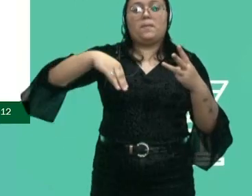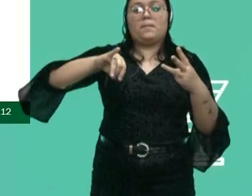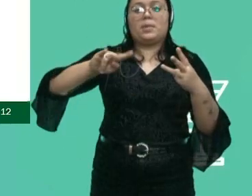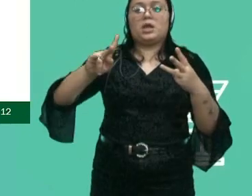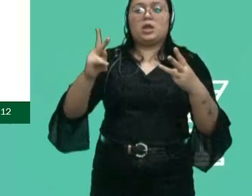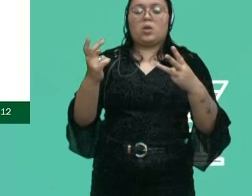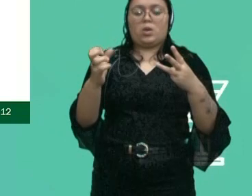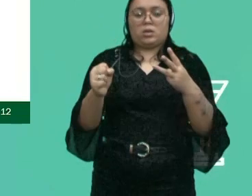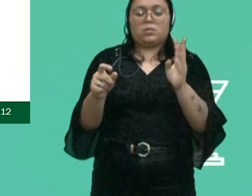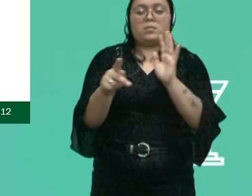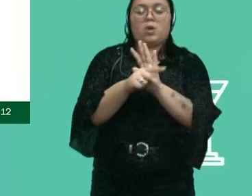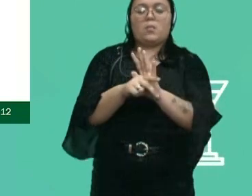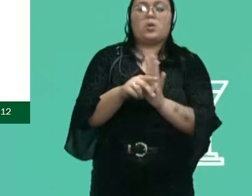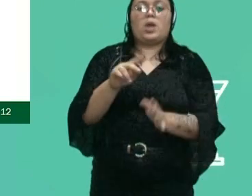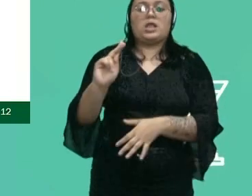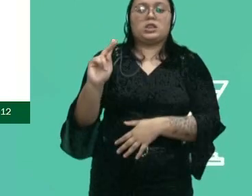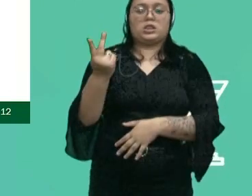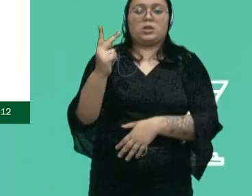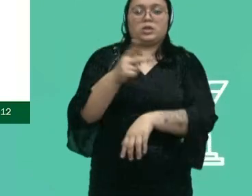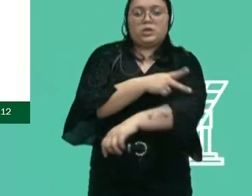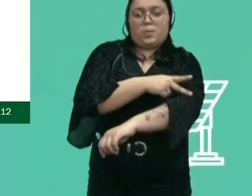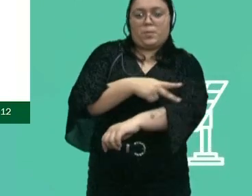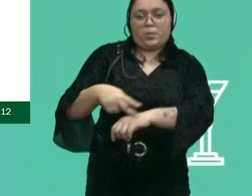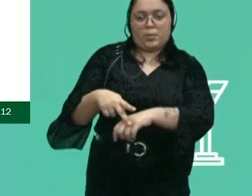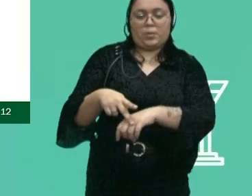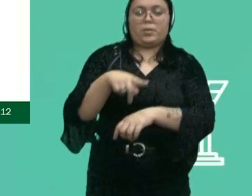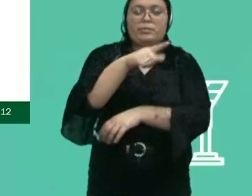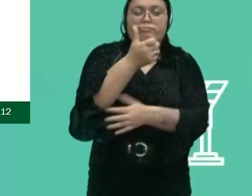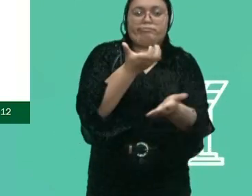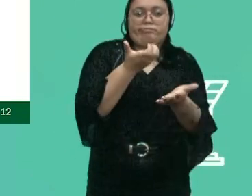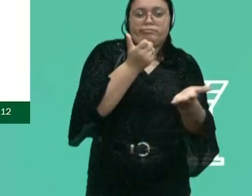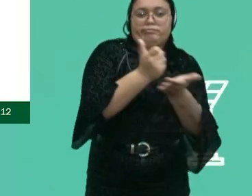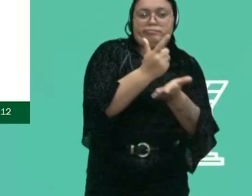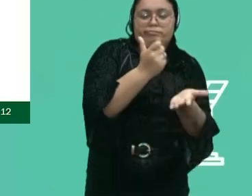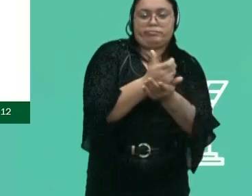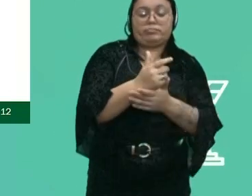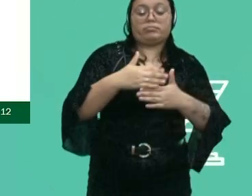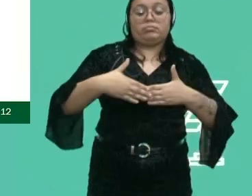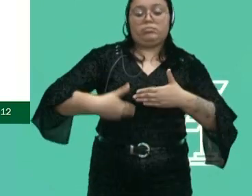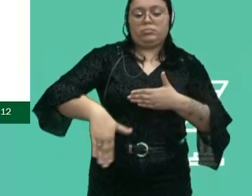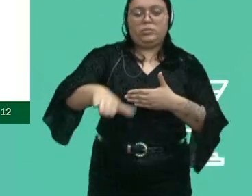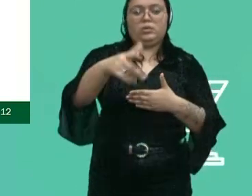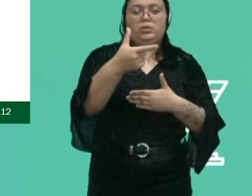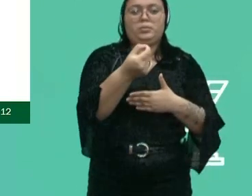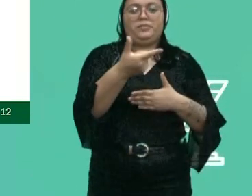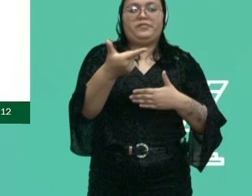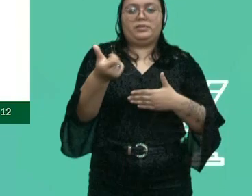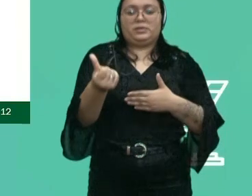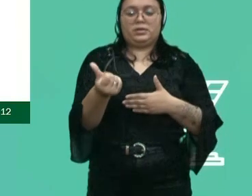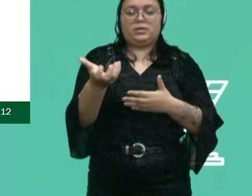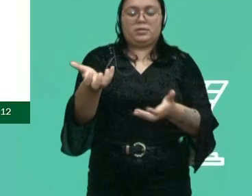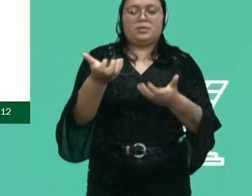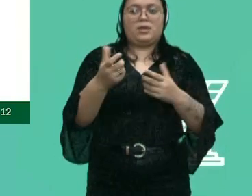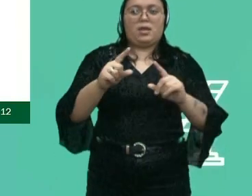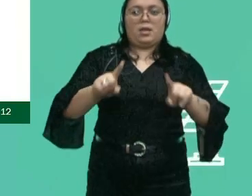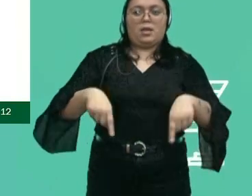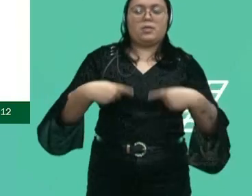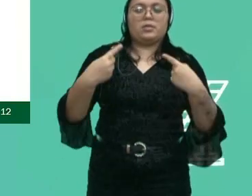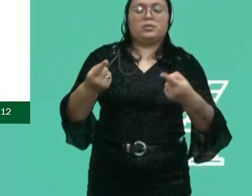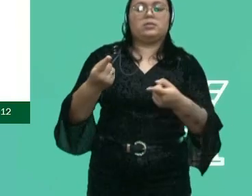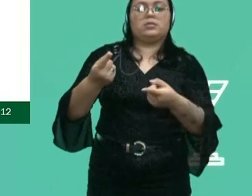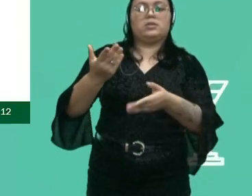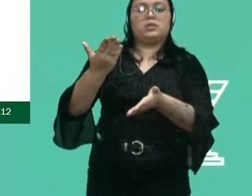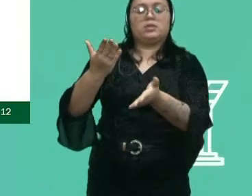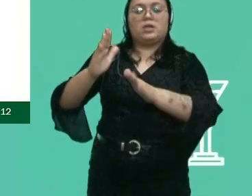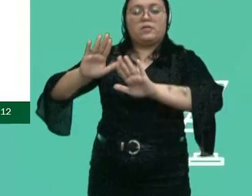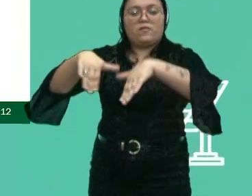statute, $2 per kilogram by 2026 from electrolysis. And it also requires us to develop a national hydrogen strategy and a